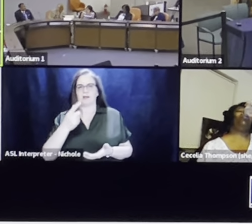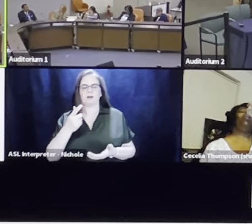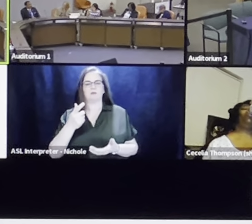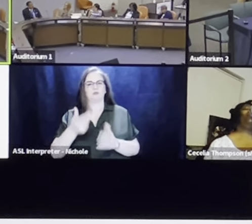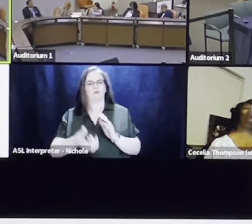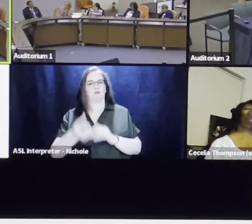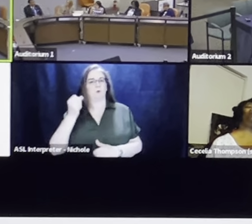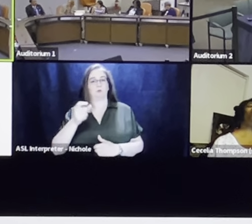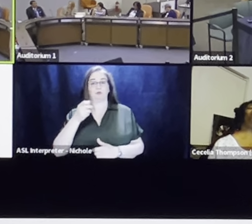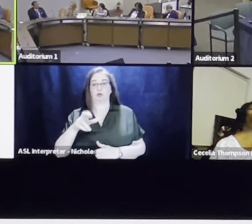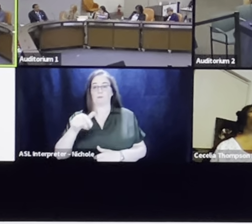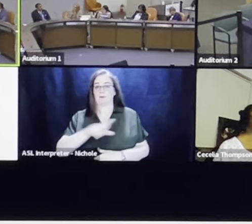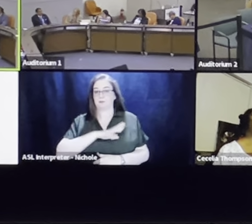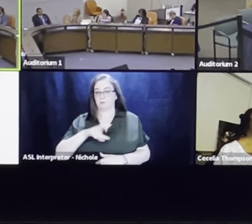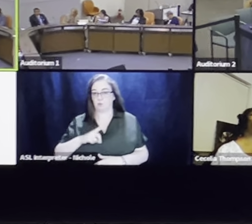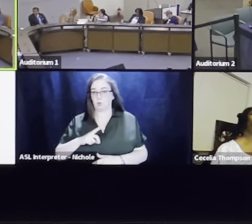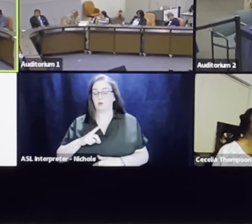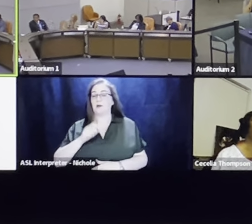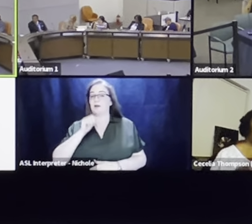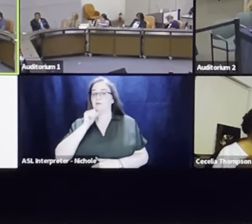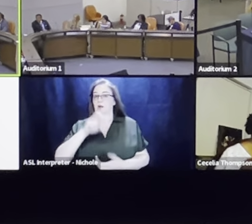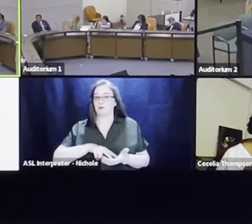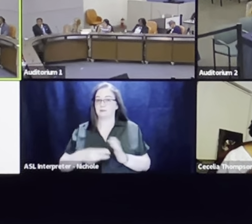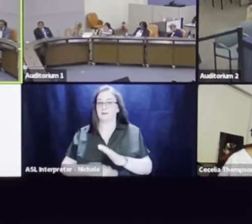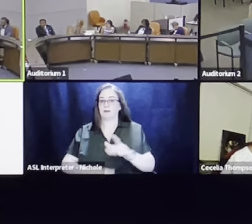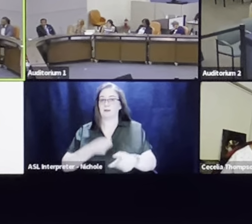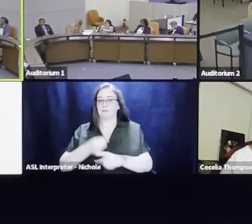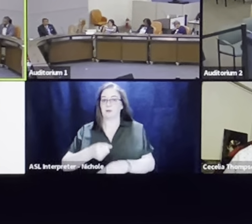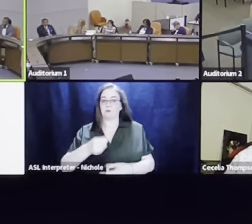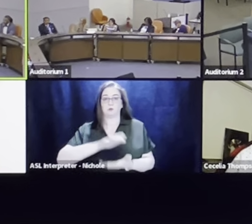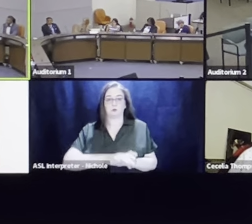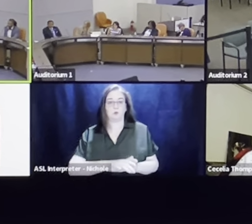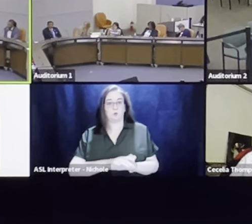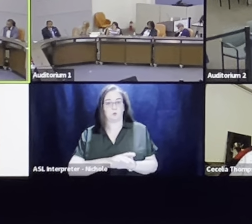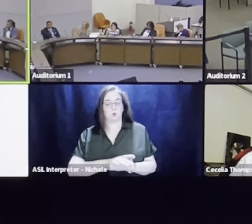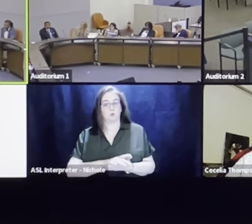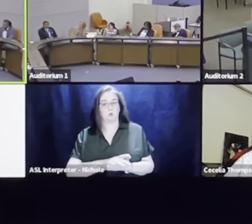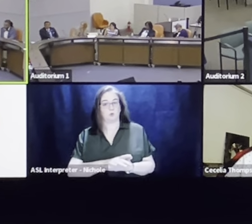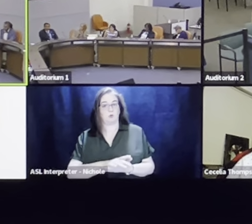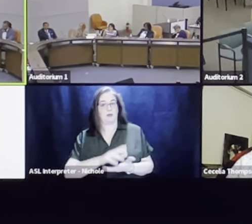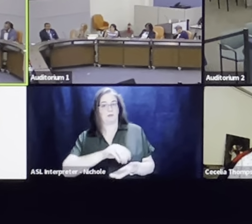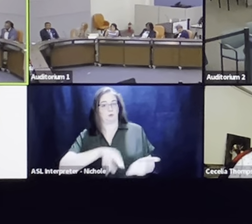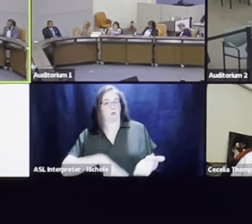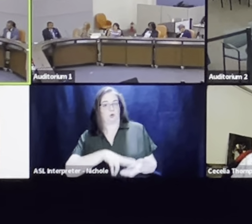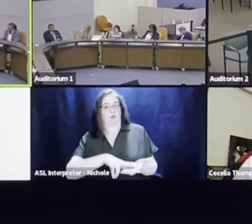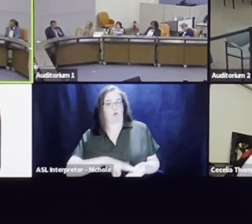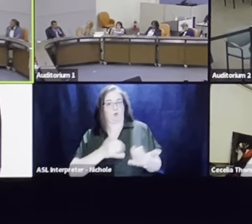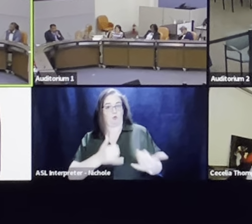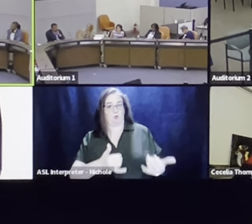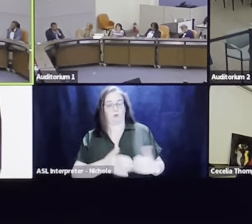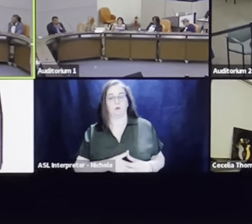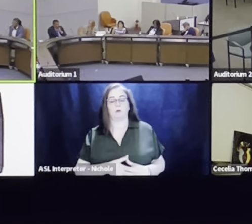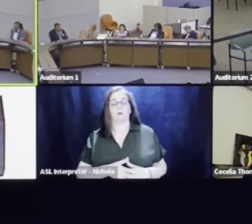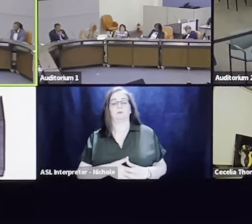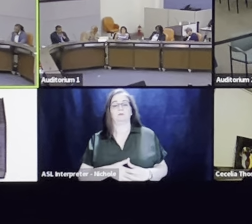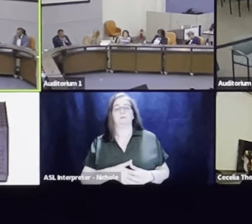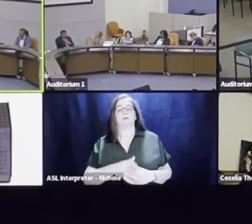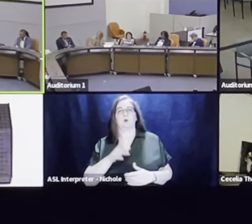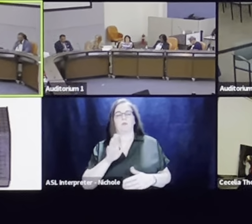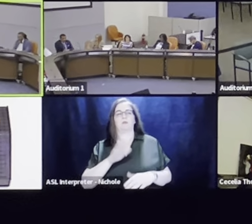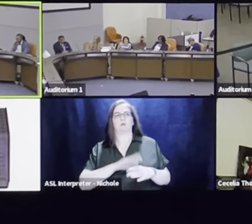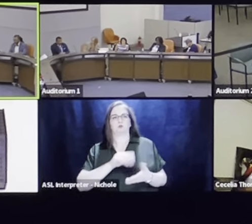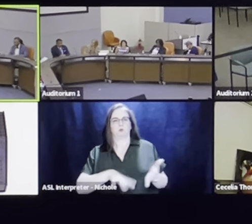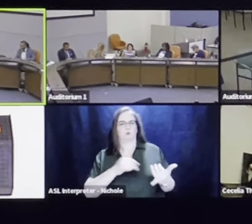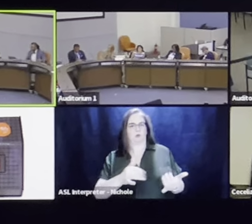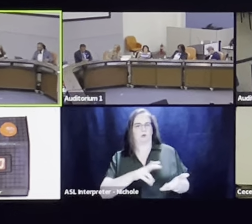charter by this board would have an unintended impact on the schools who have been currently enrolled. So this on the students who are